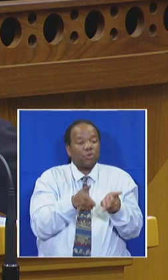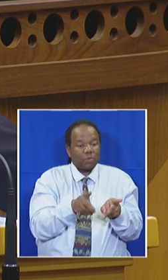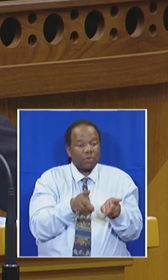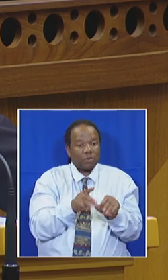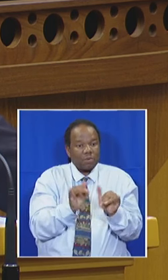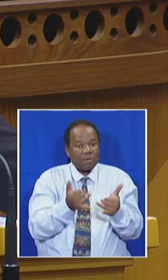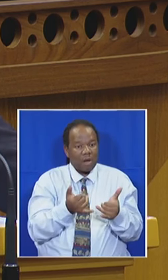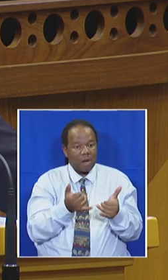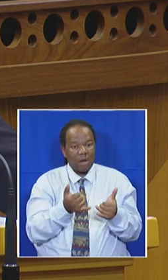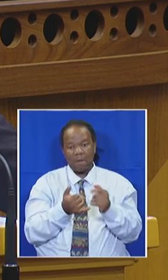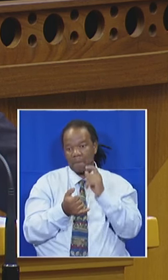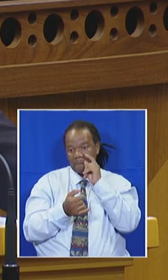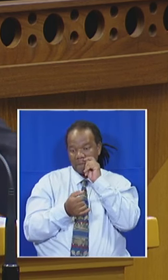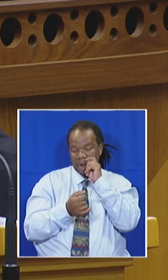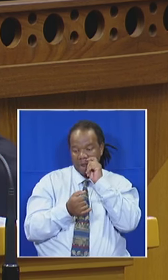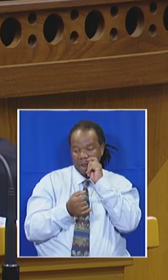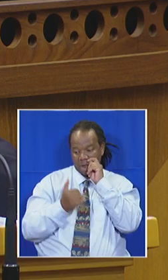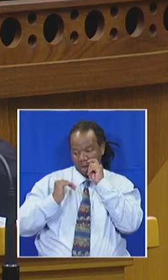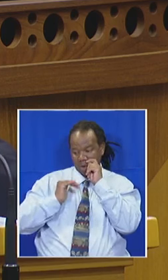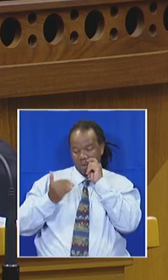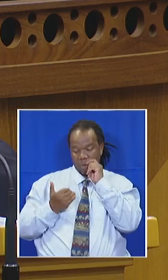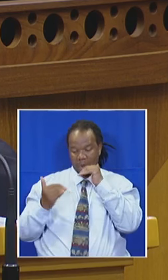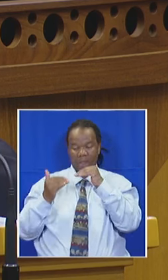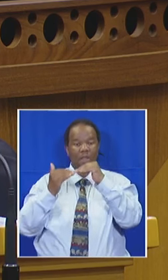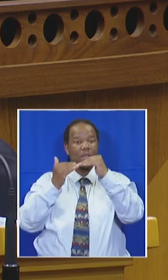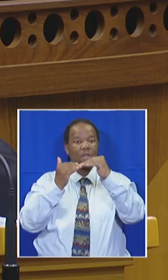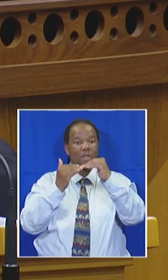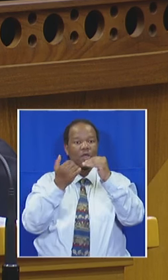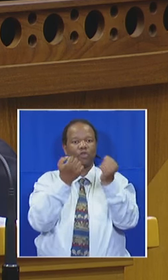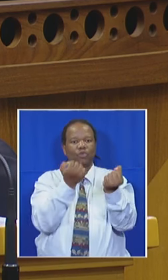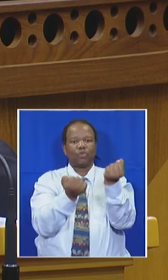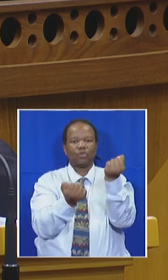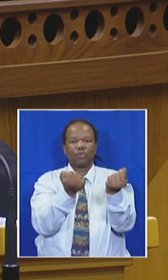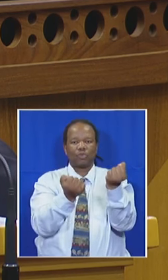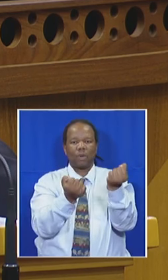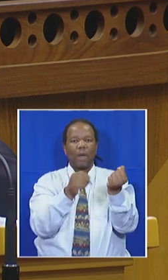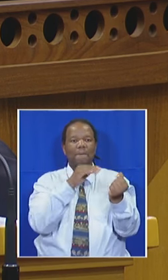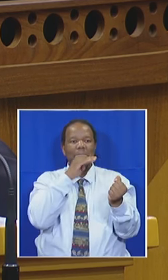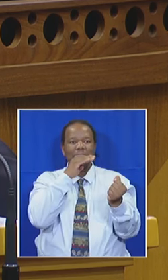equity in the judiciary at the level of magistrates.